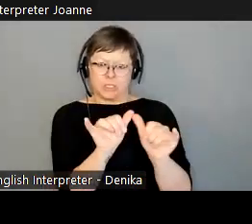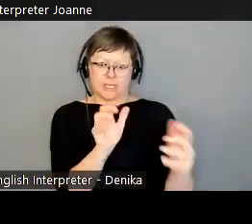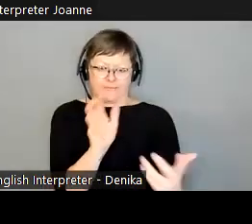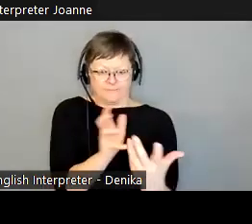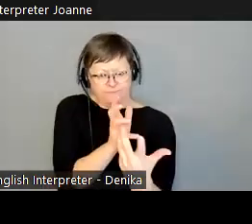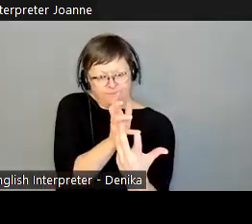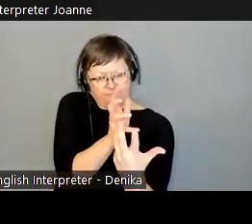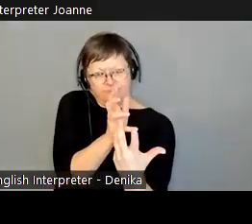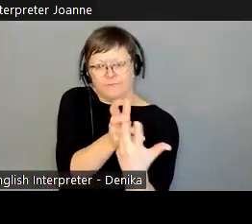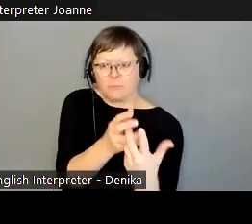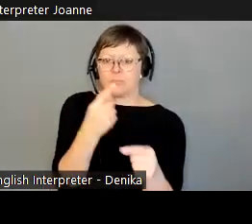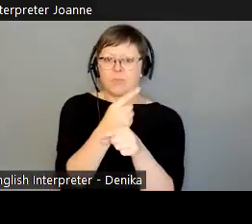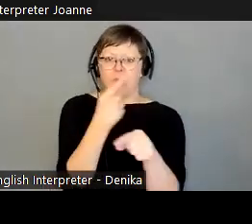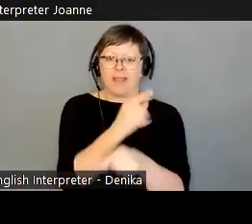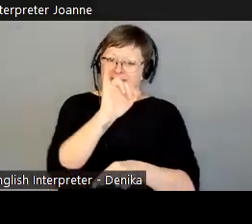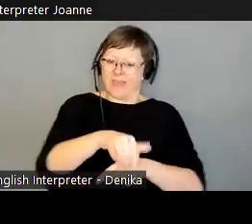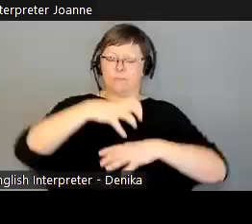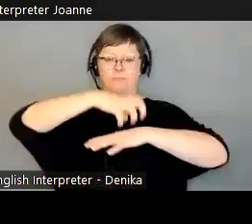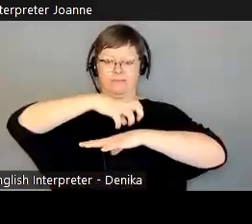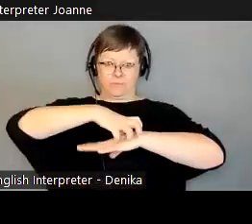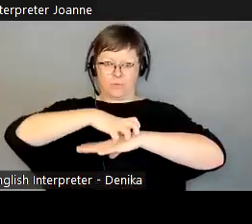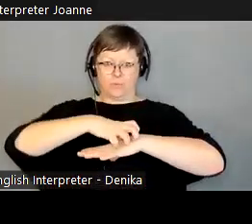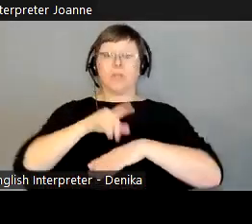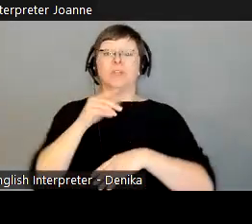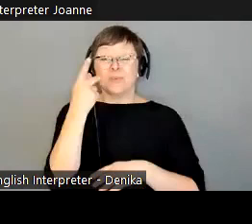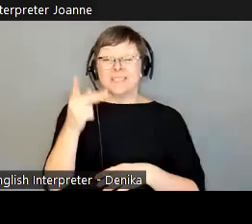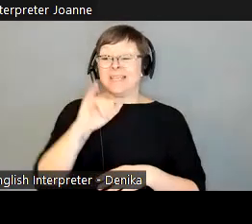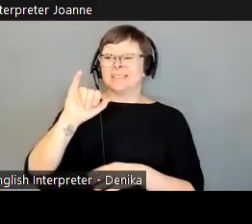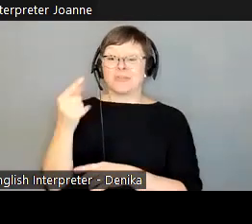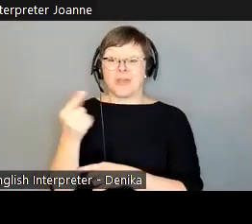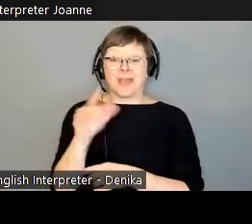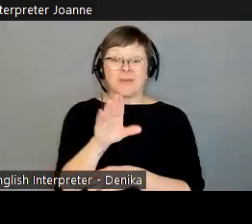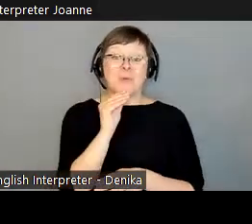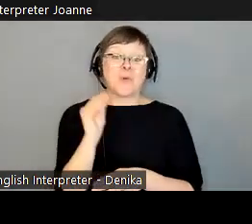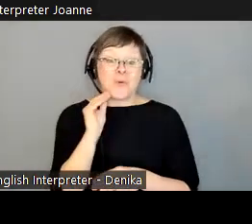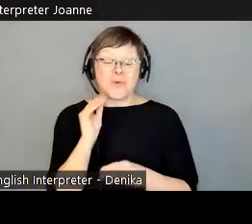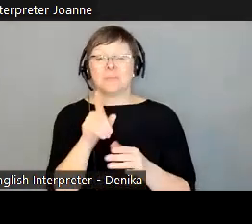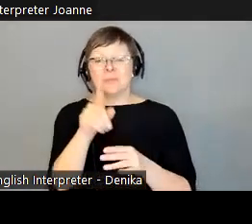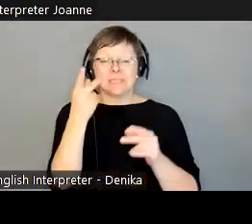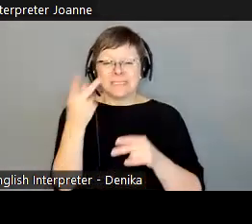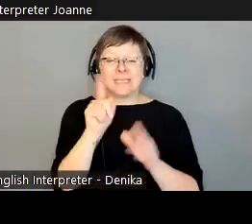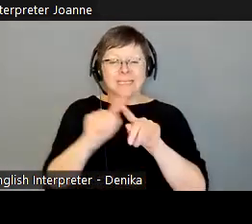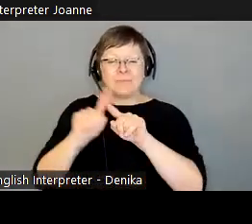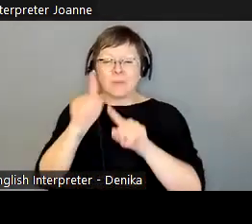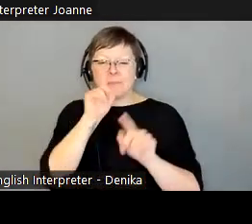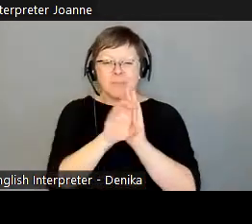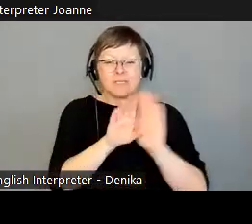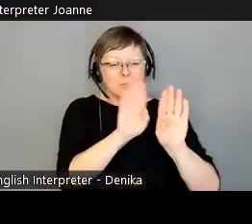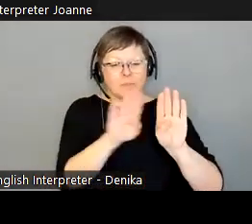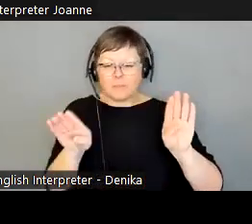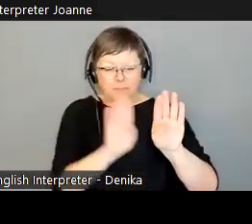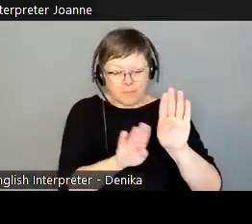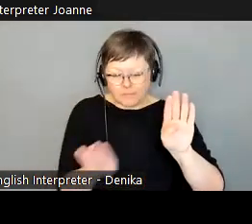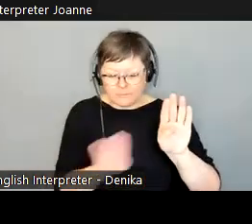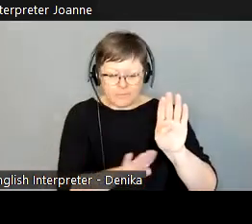all fit properly. And we know when you look at Instagram on your homepage, you have a gallery of different images. And I also encourage